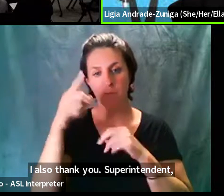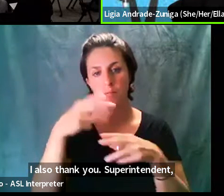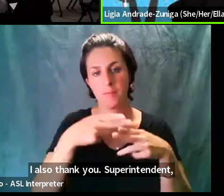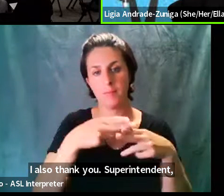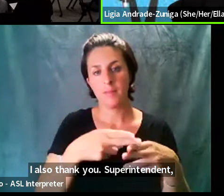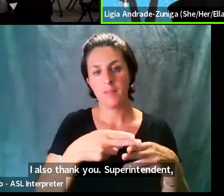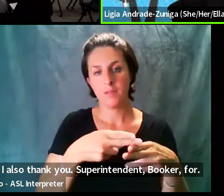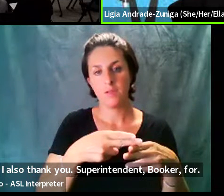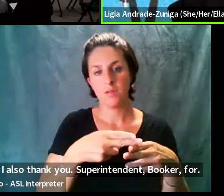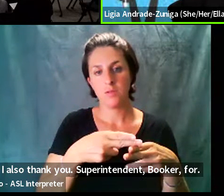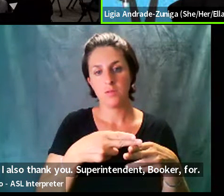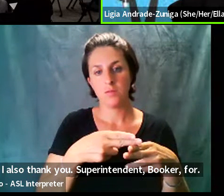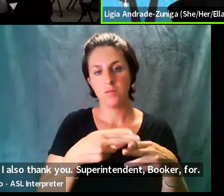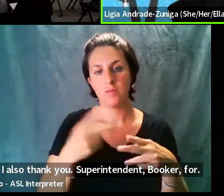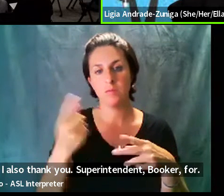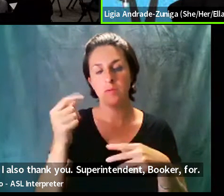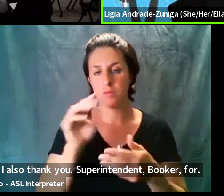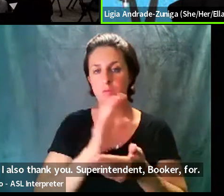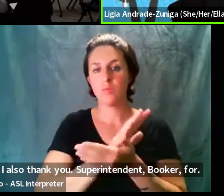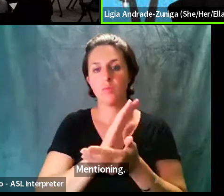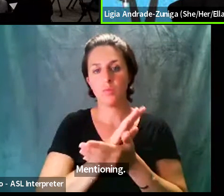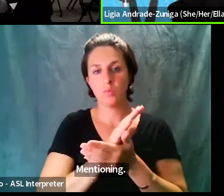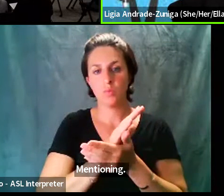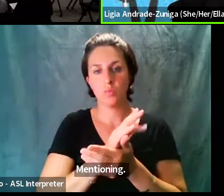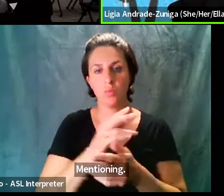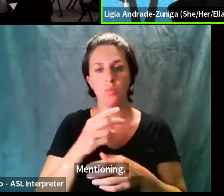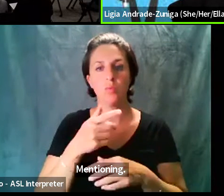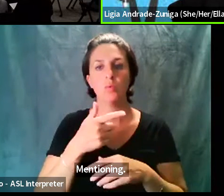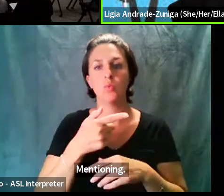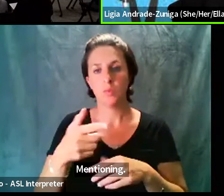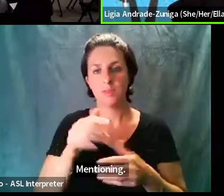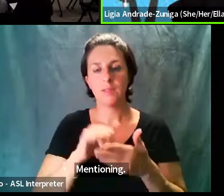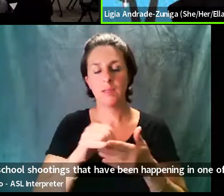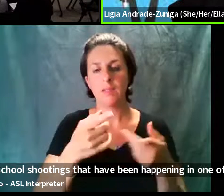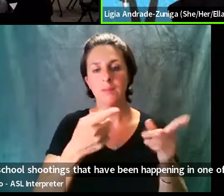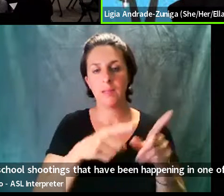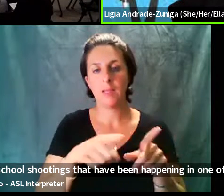mentioning the school shootings that have been happening in one of your